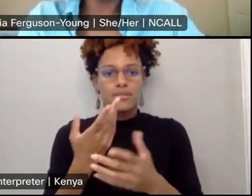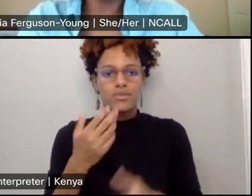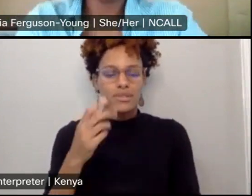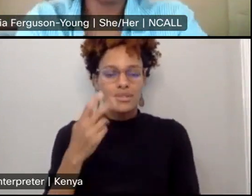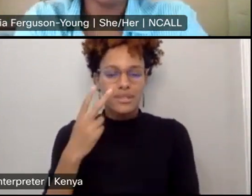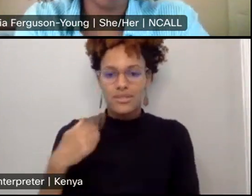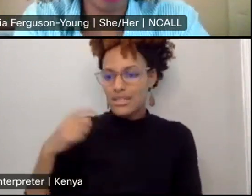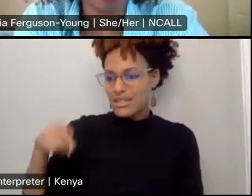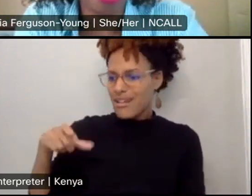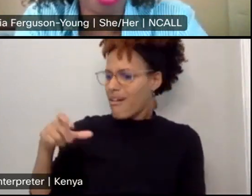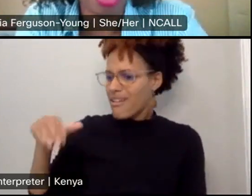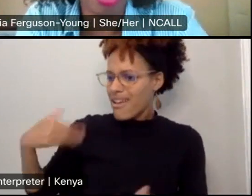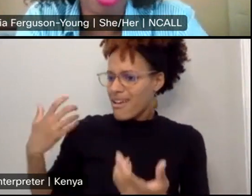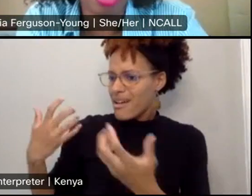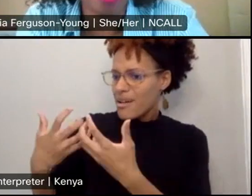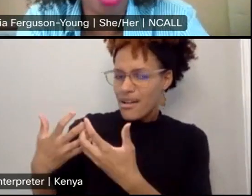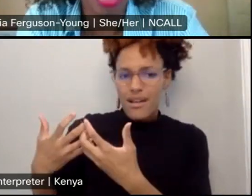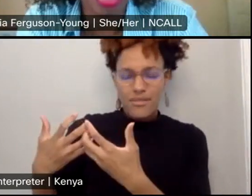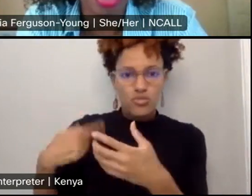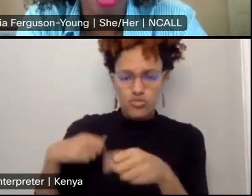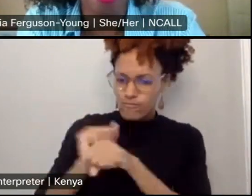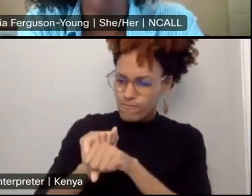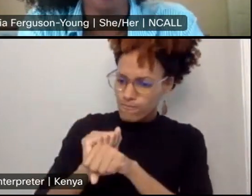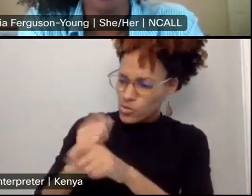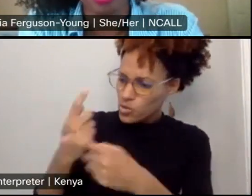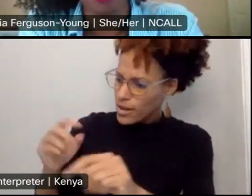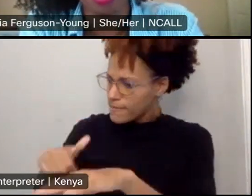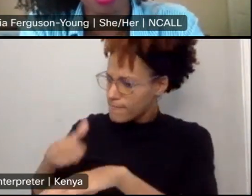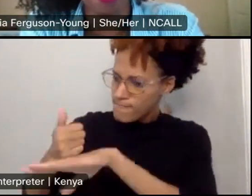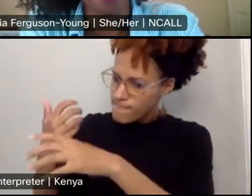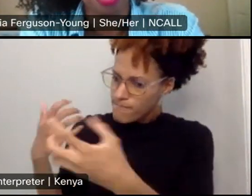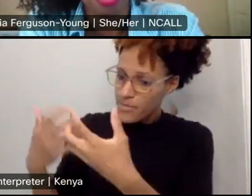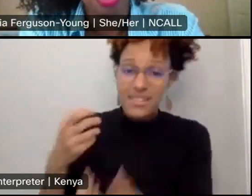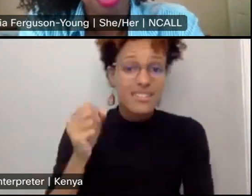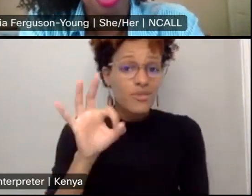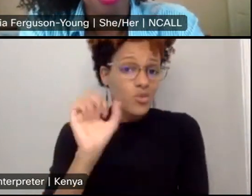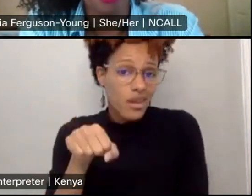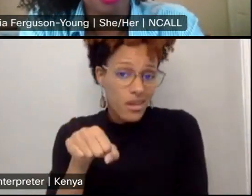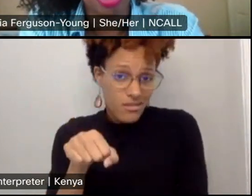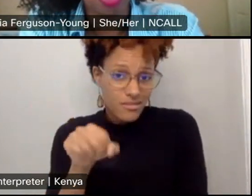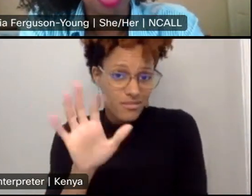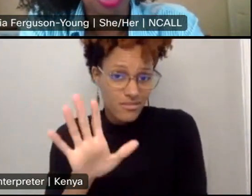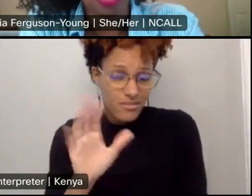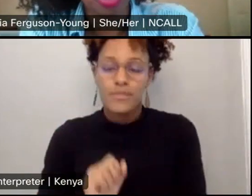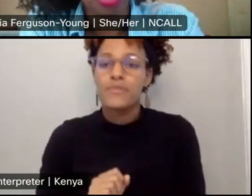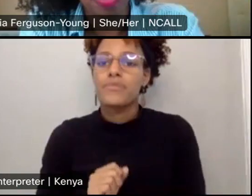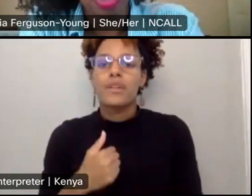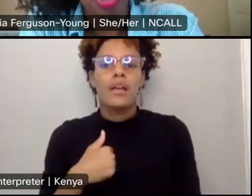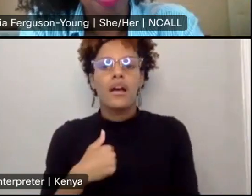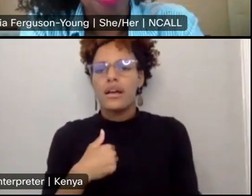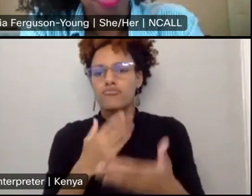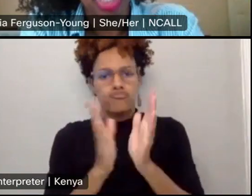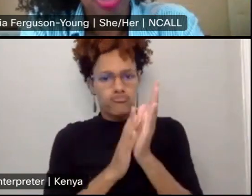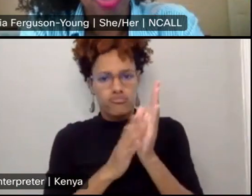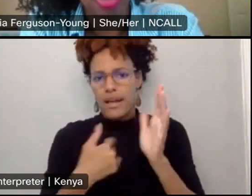to be met, and you do the work to meet it, if you can, of course. So I echo what you say,